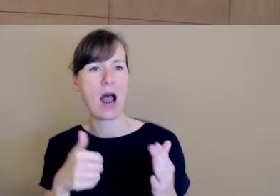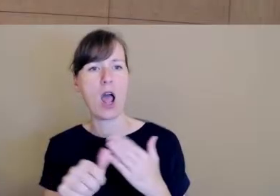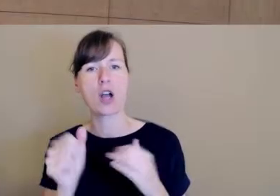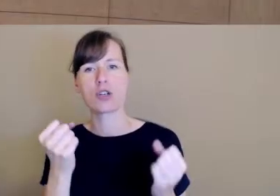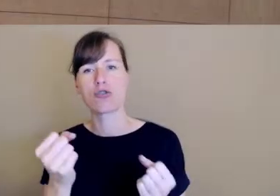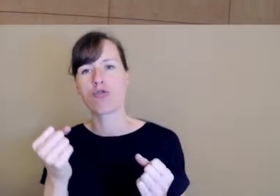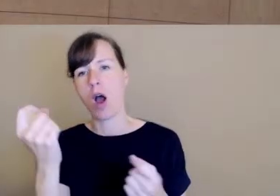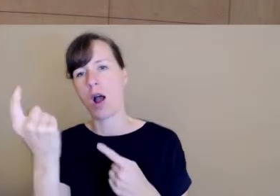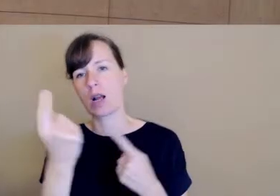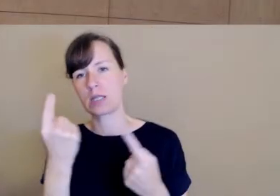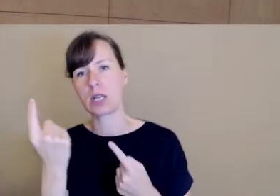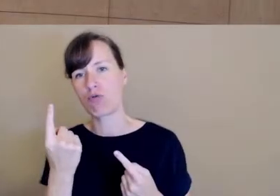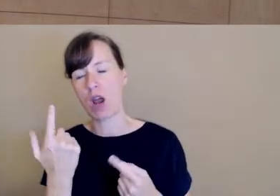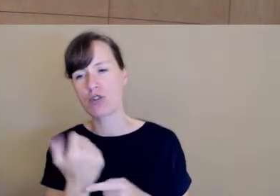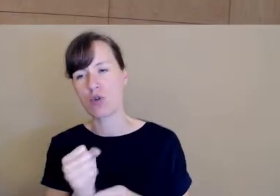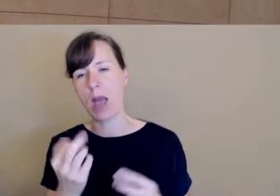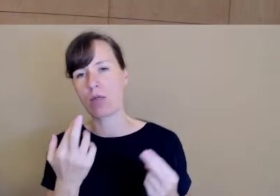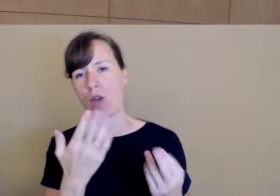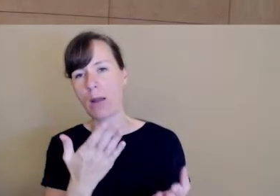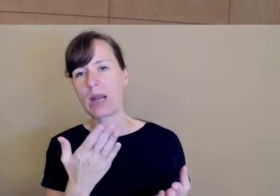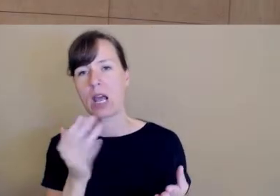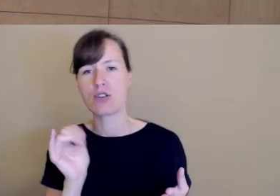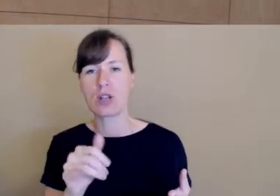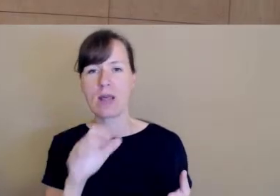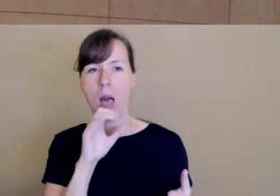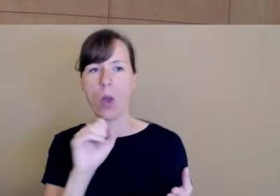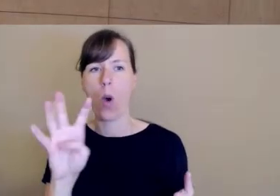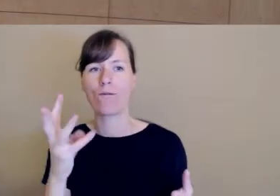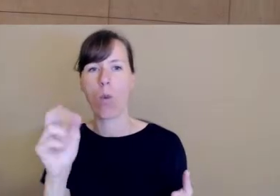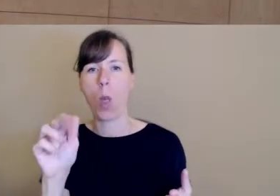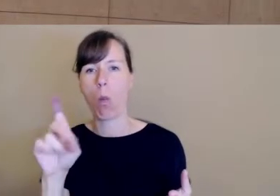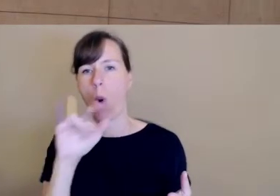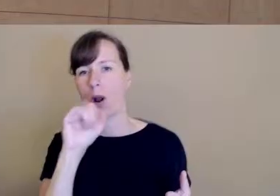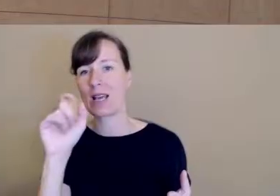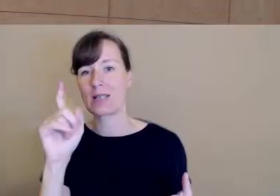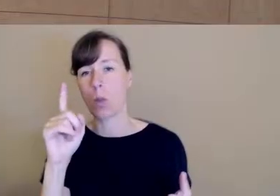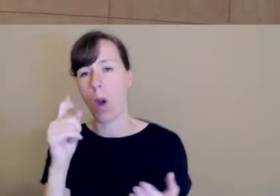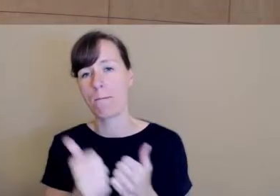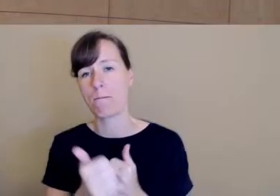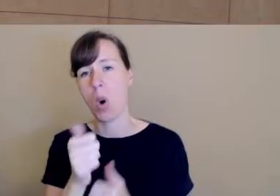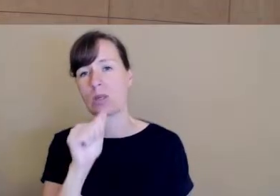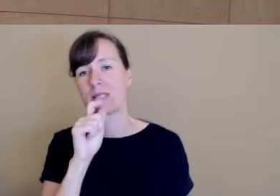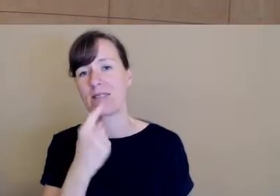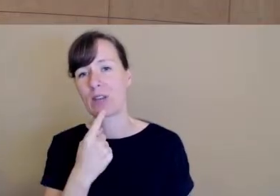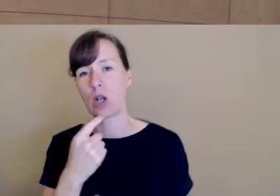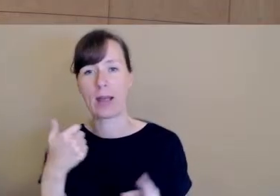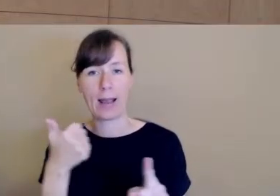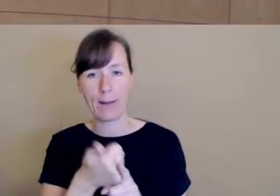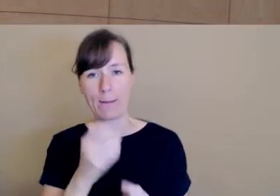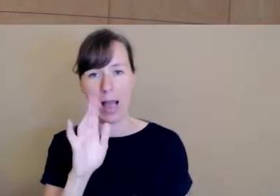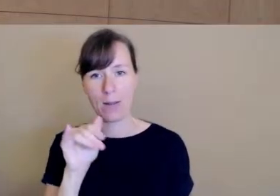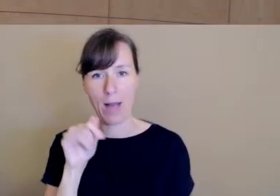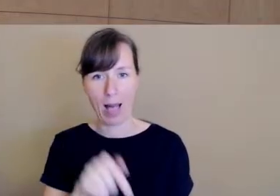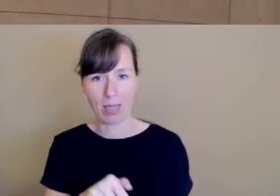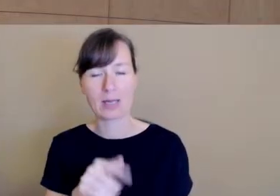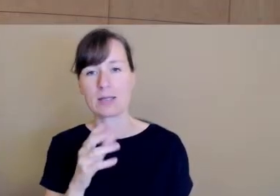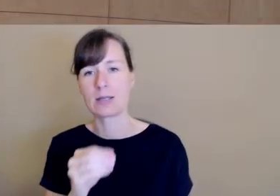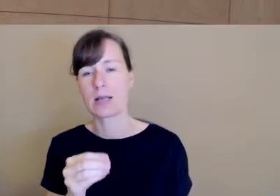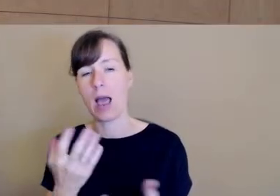recommendation that the Old Fourth Ward is the most severely impacted by this, and that perhaps in